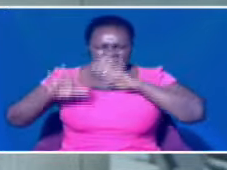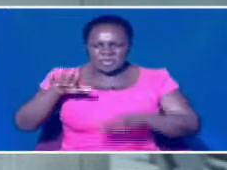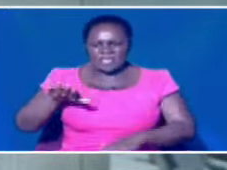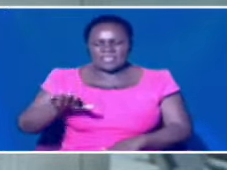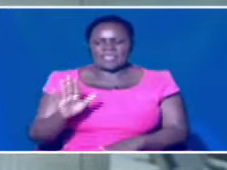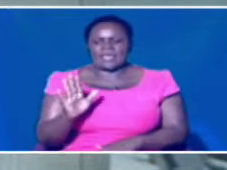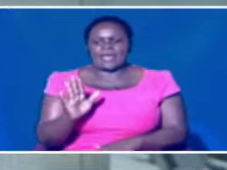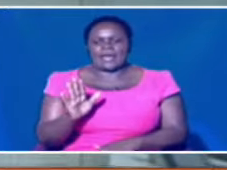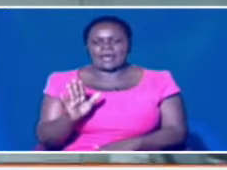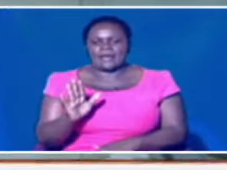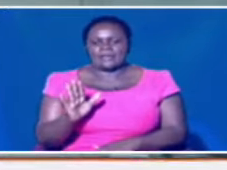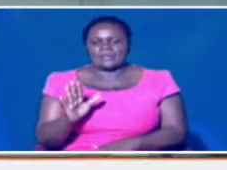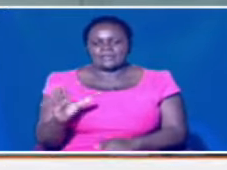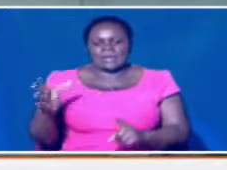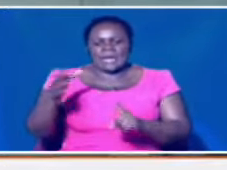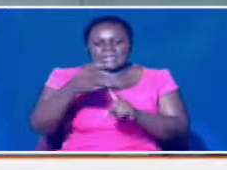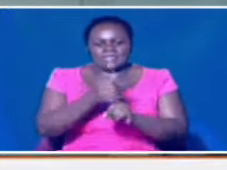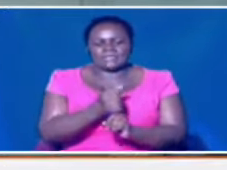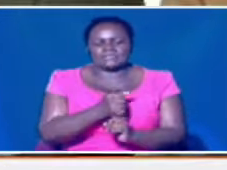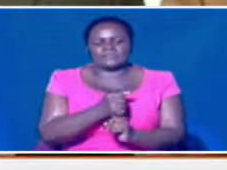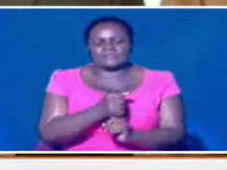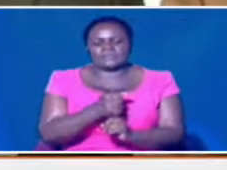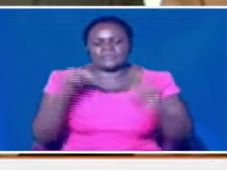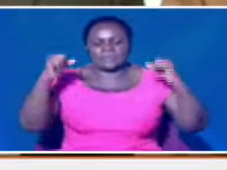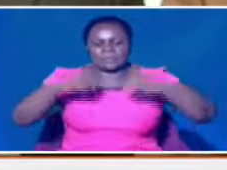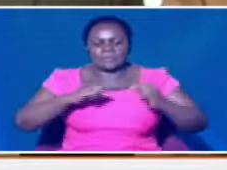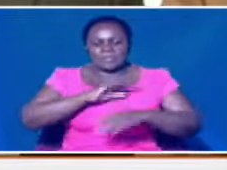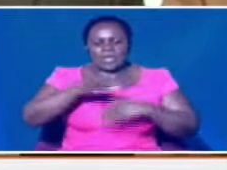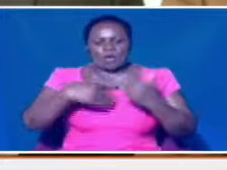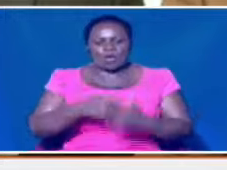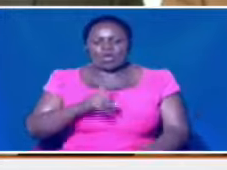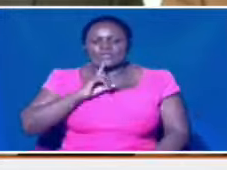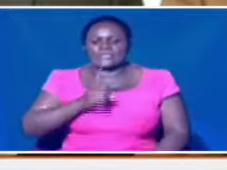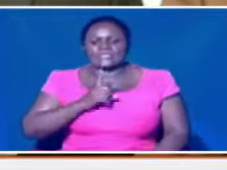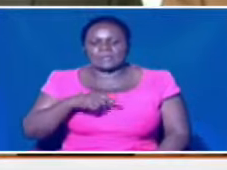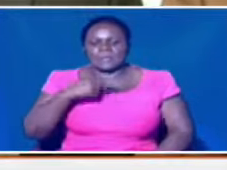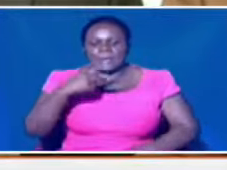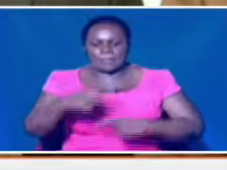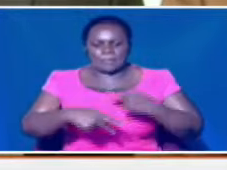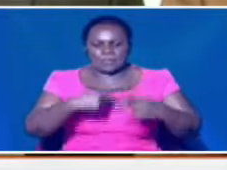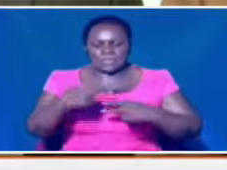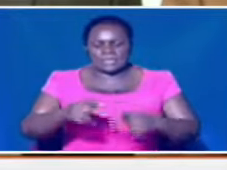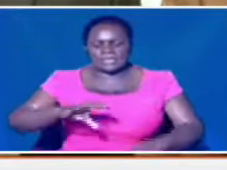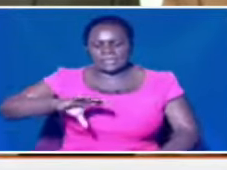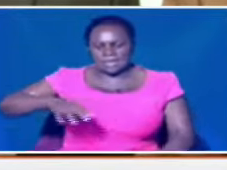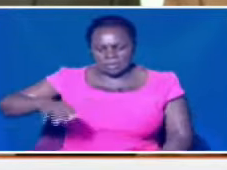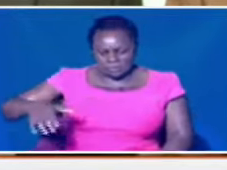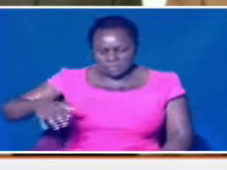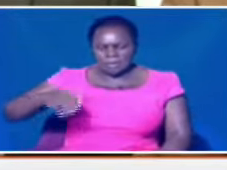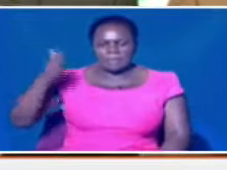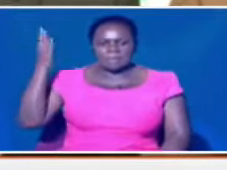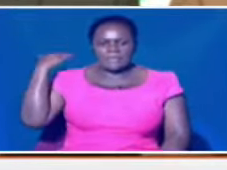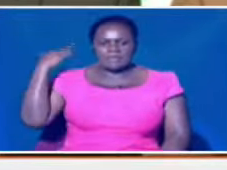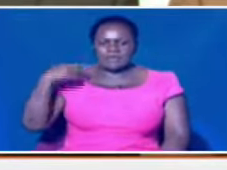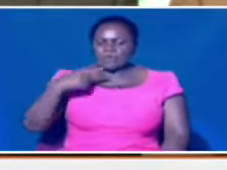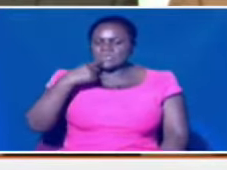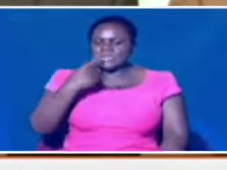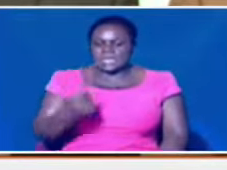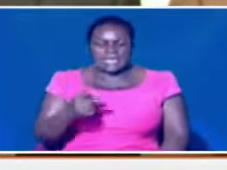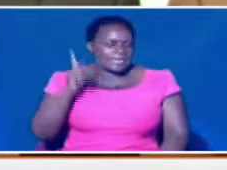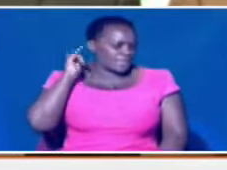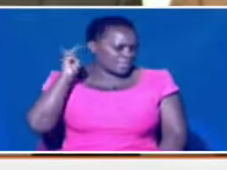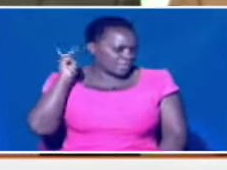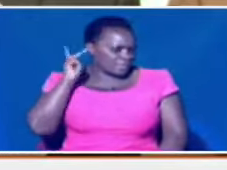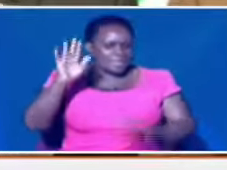efforts to reach a deal. All the disciplinary process under the county, which we previously mentioned,